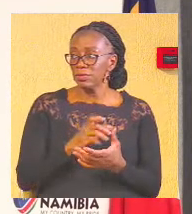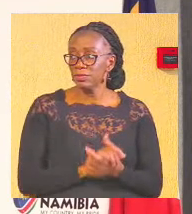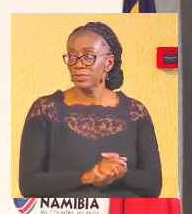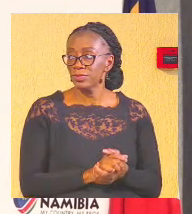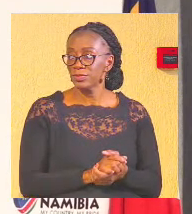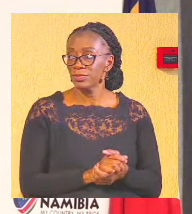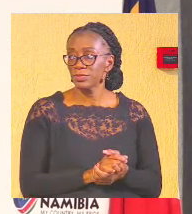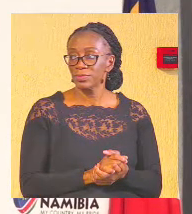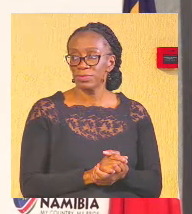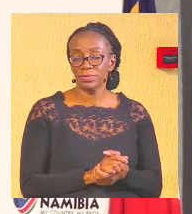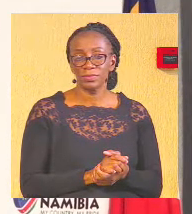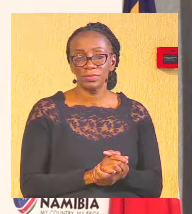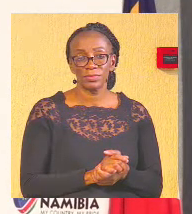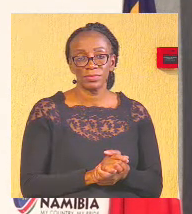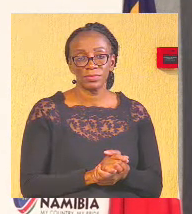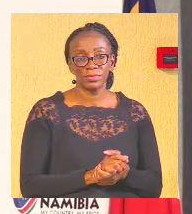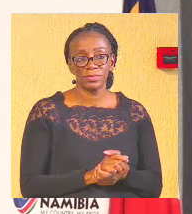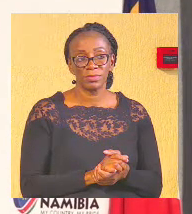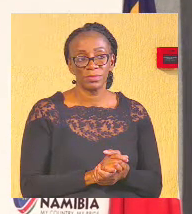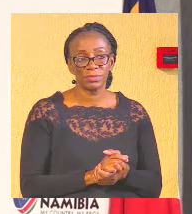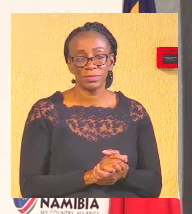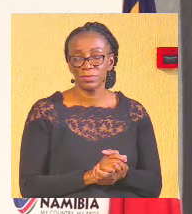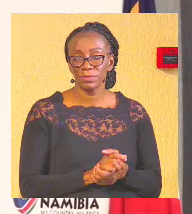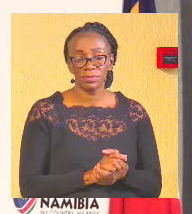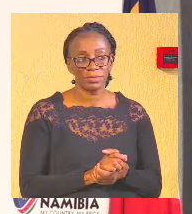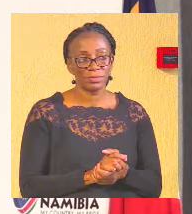Yes. And to that, we have Maggie on the line.